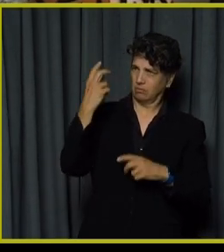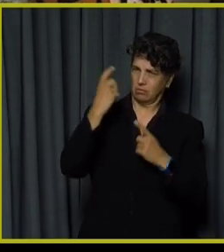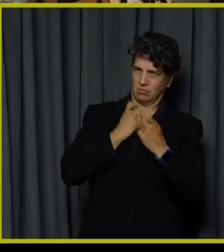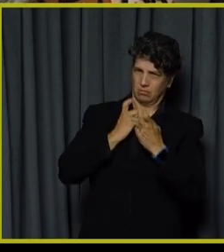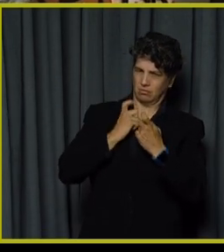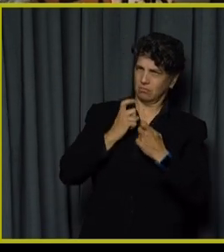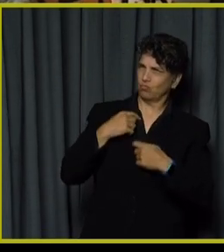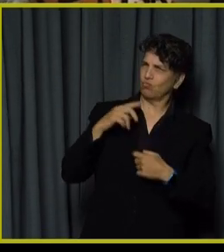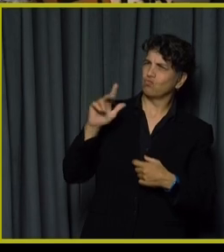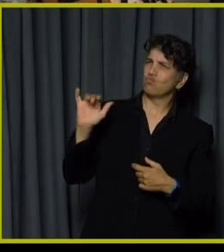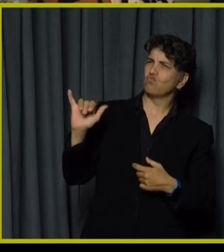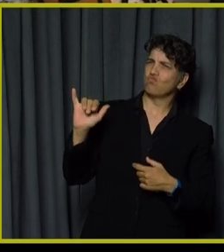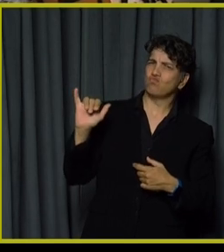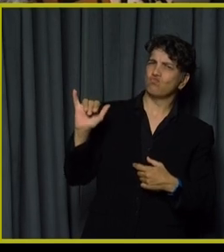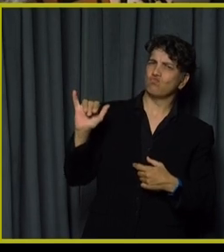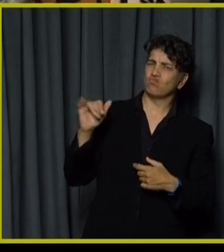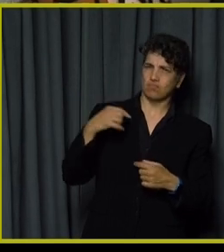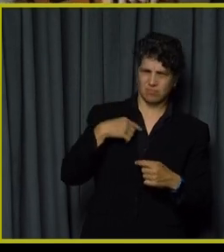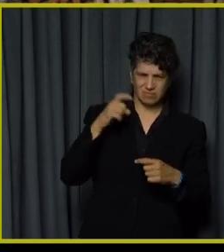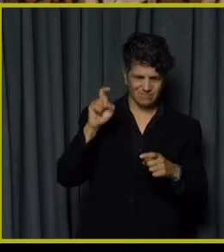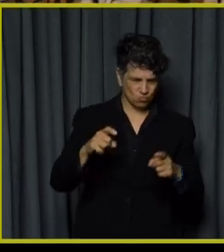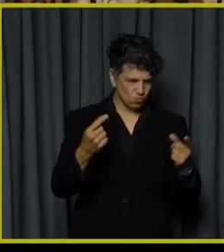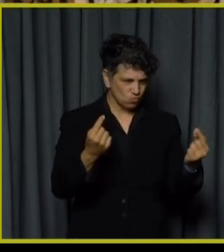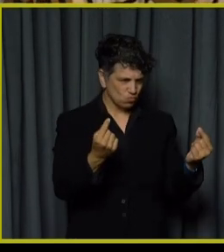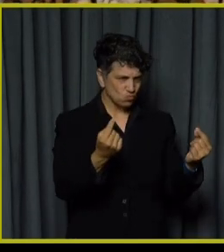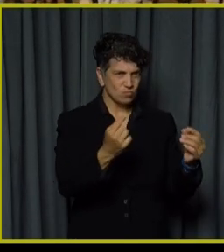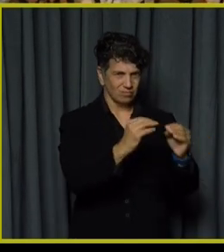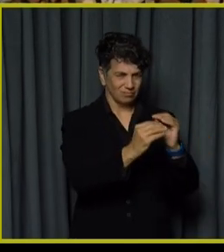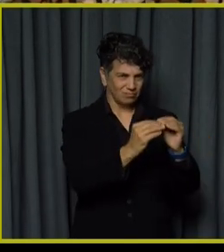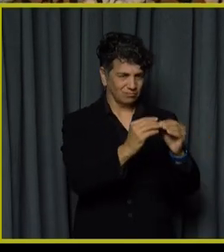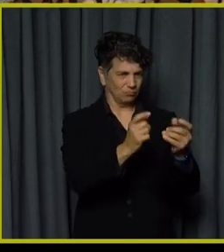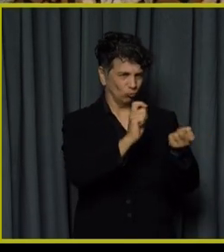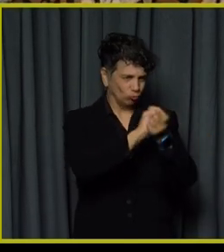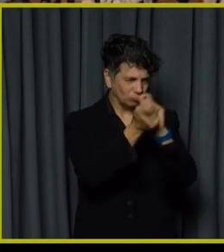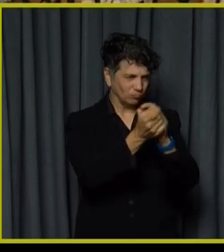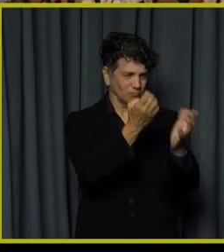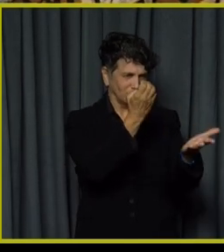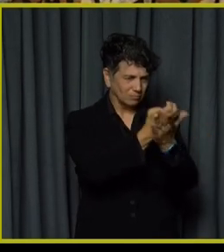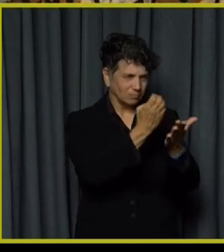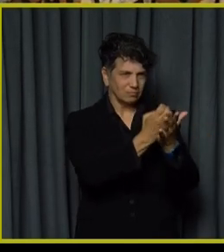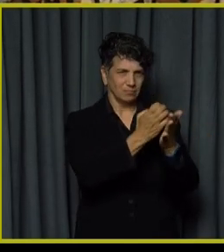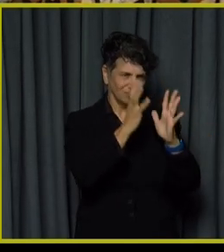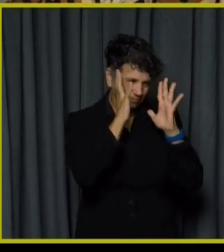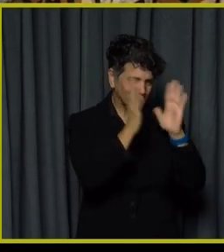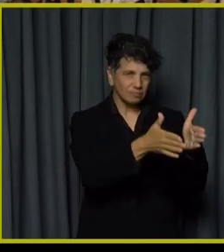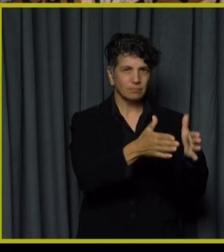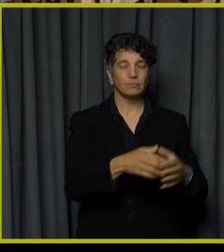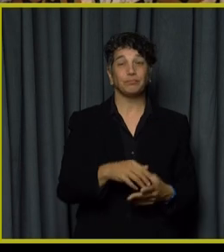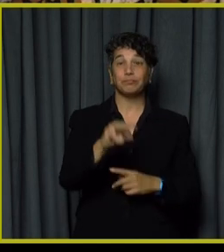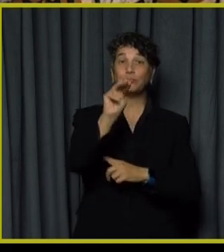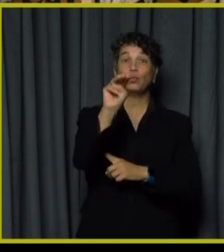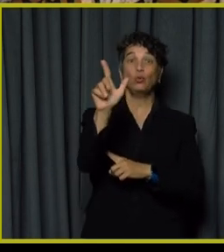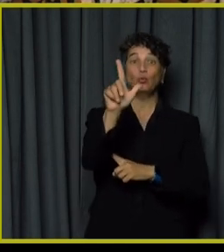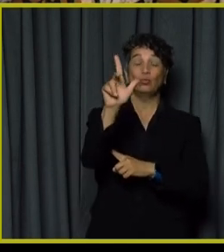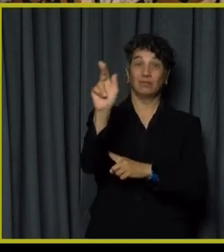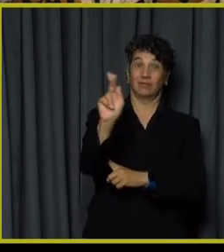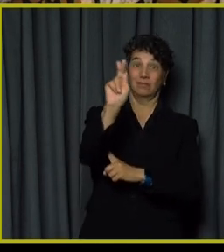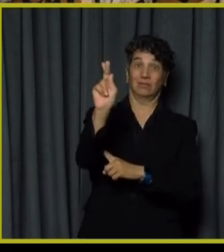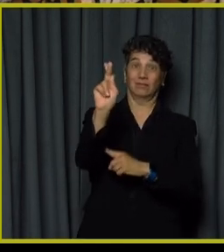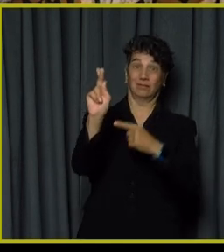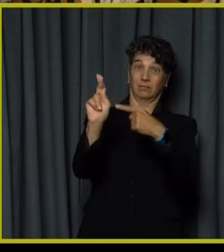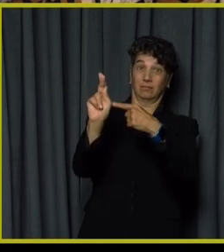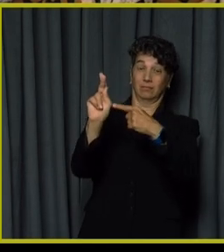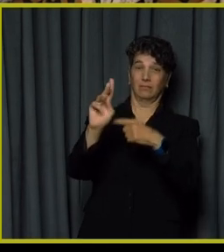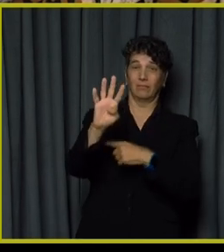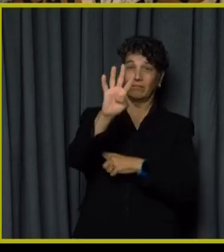about the way our economy works. Dr. King once said, there are 40 million poor people in our society. And you